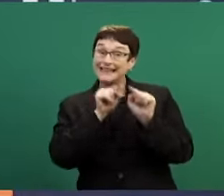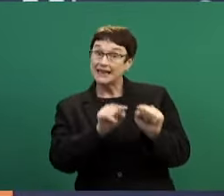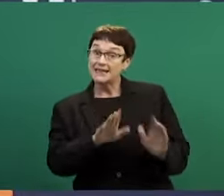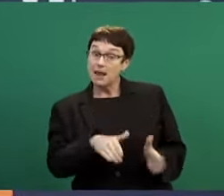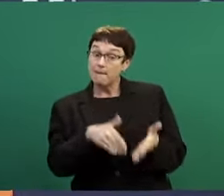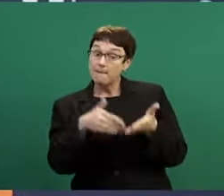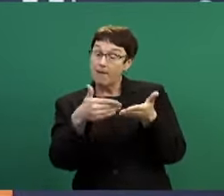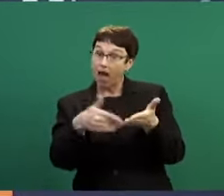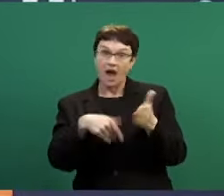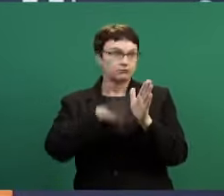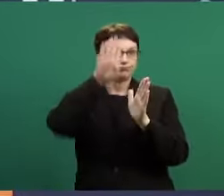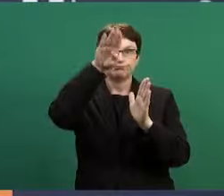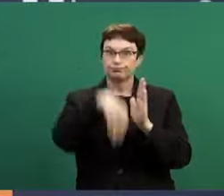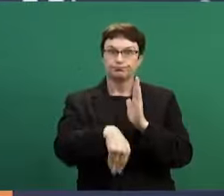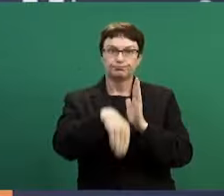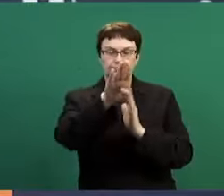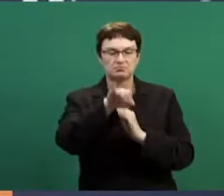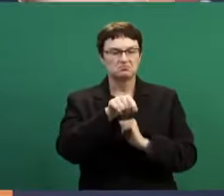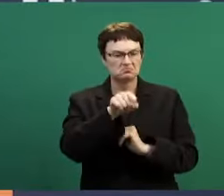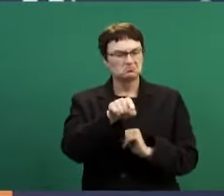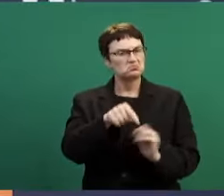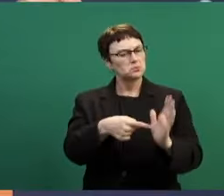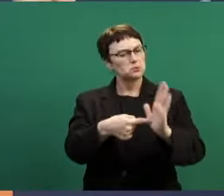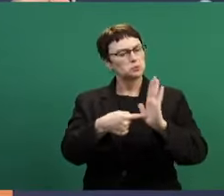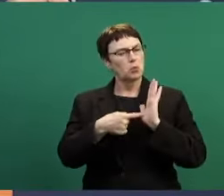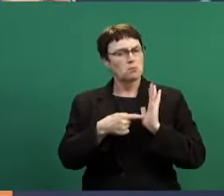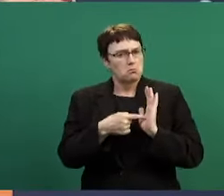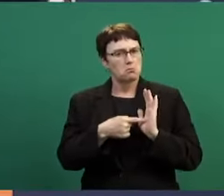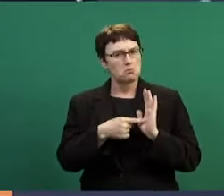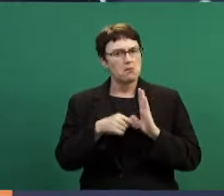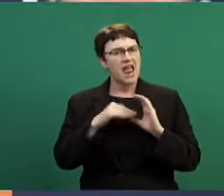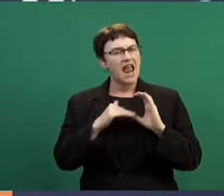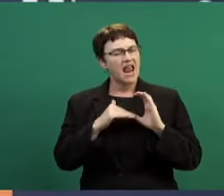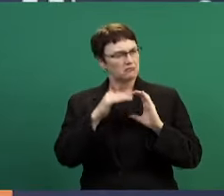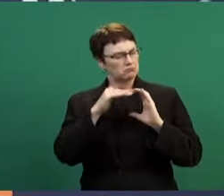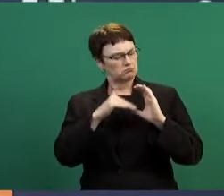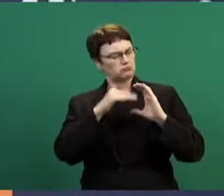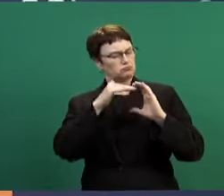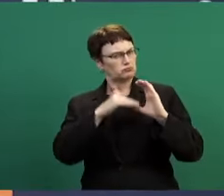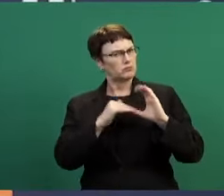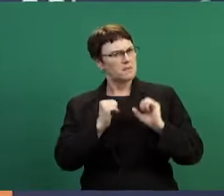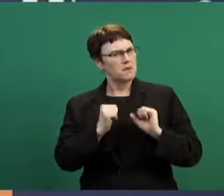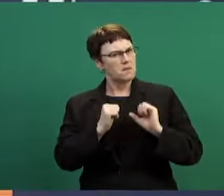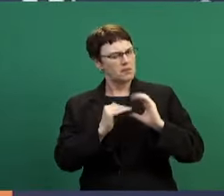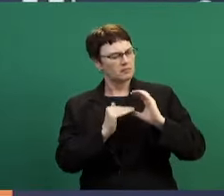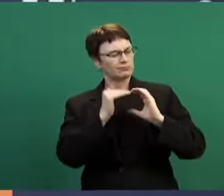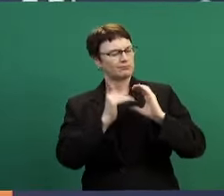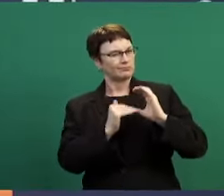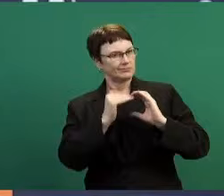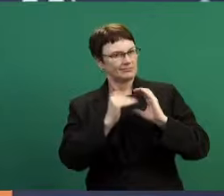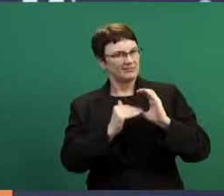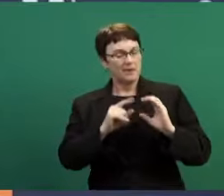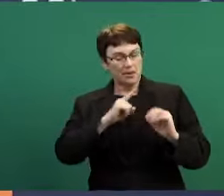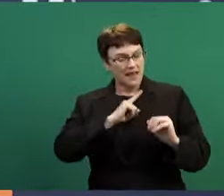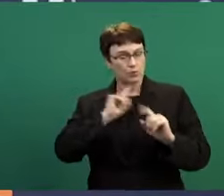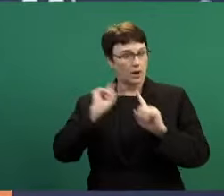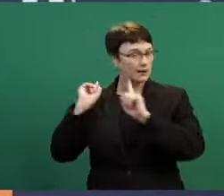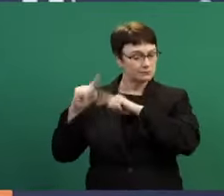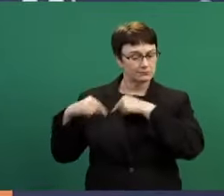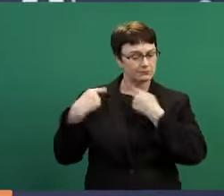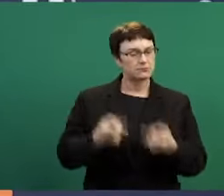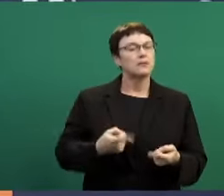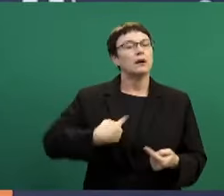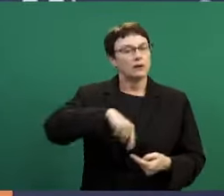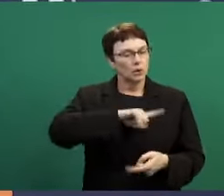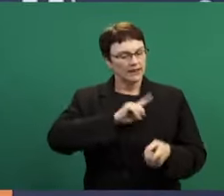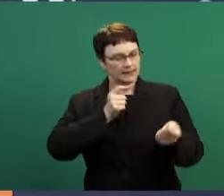could feed into inflation, which is why we had been acting throughout this period, and we